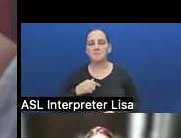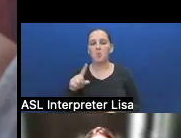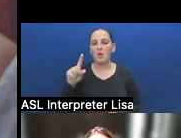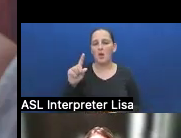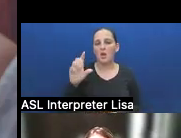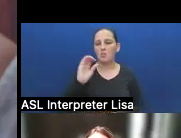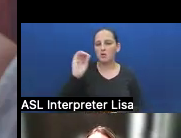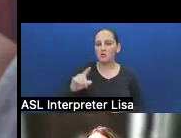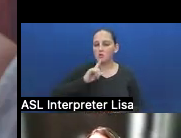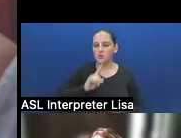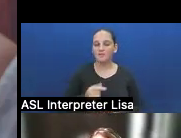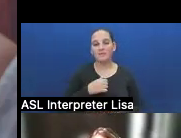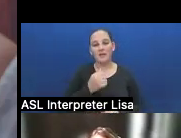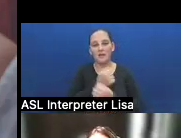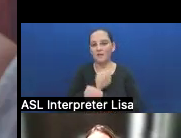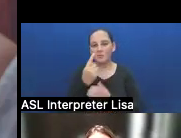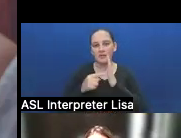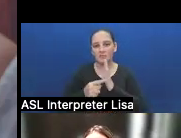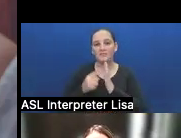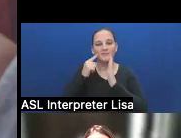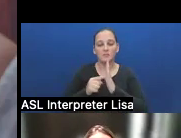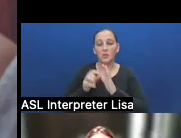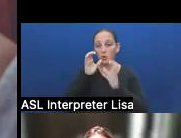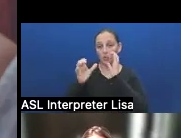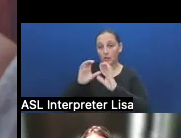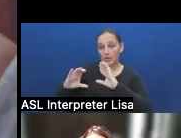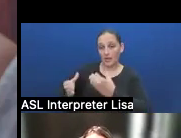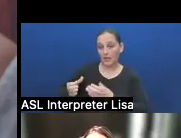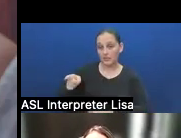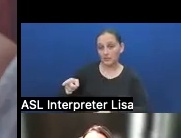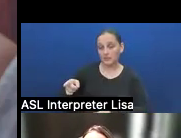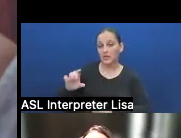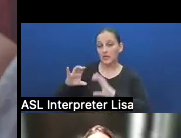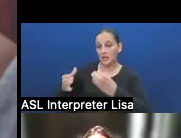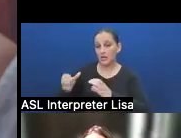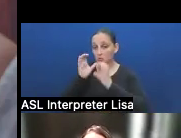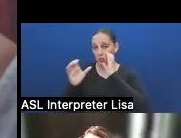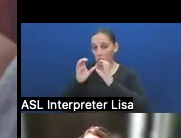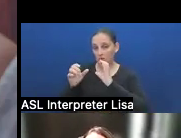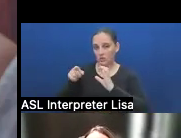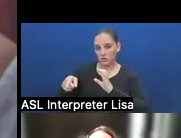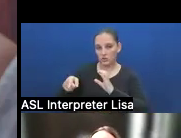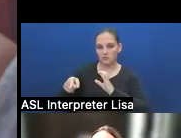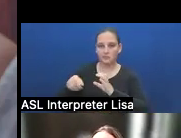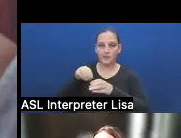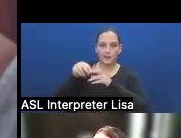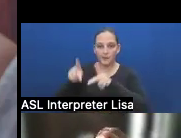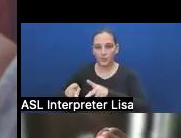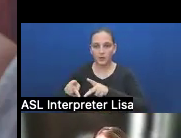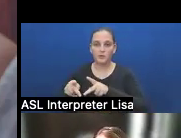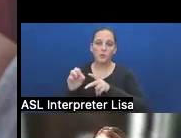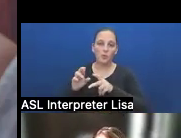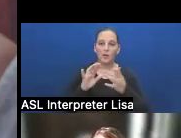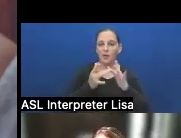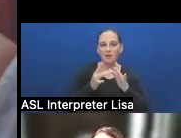I love this example. We have a communications class. As part of the communications class, whether in person or online, we have students record